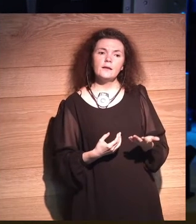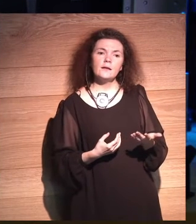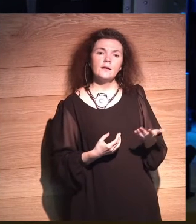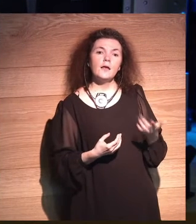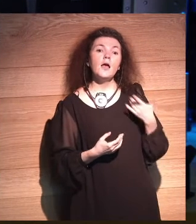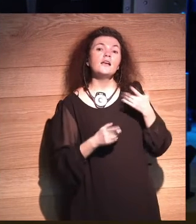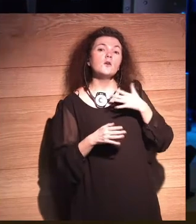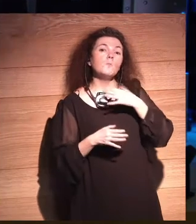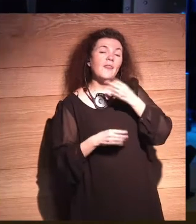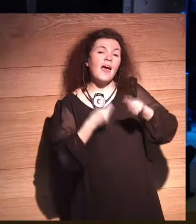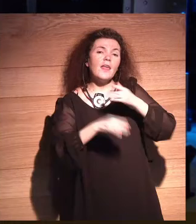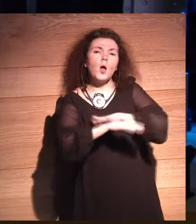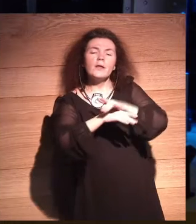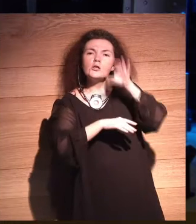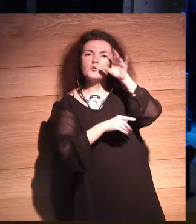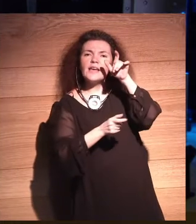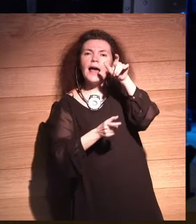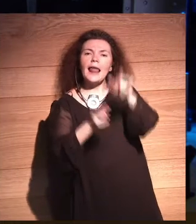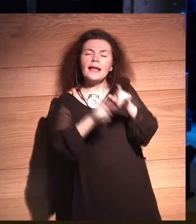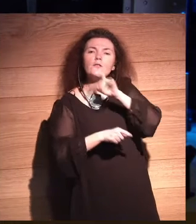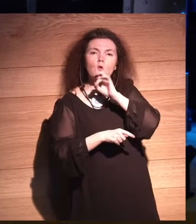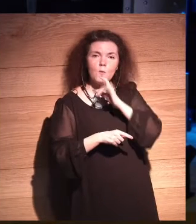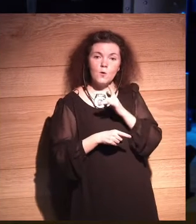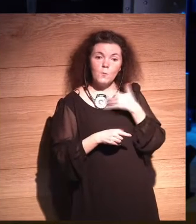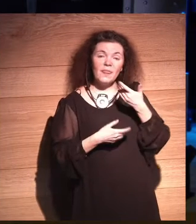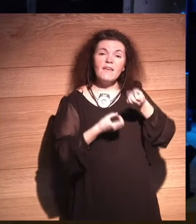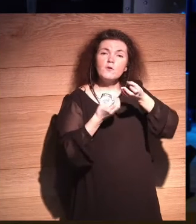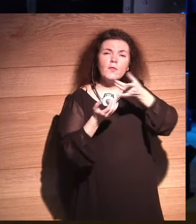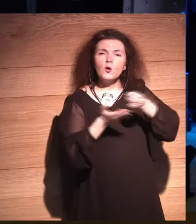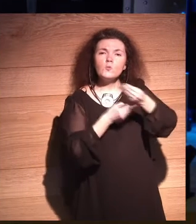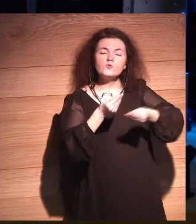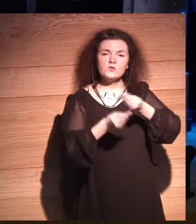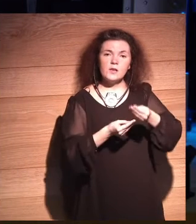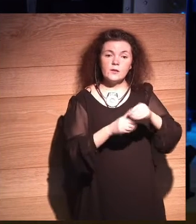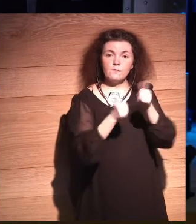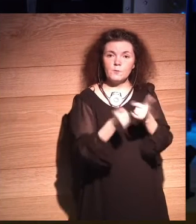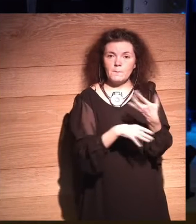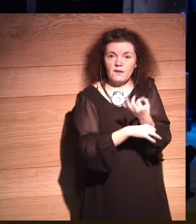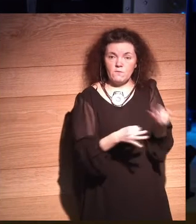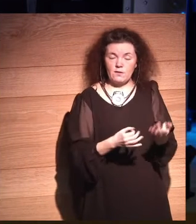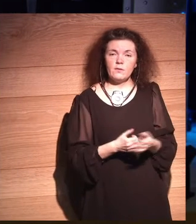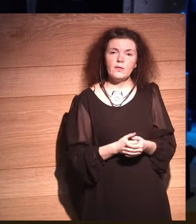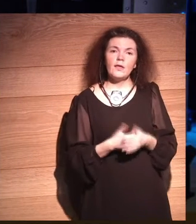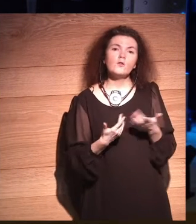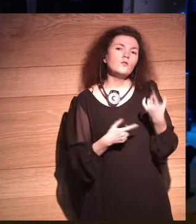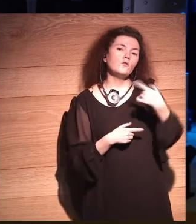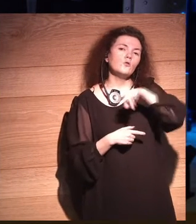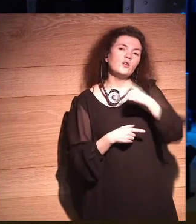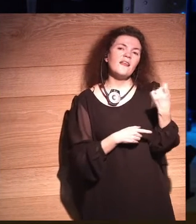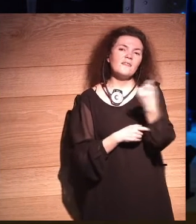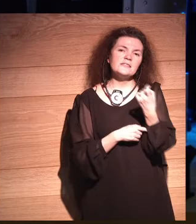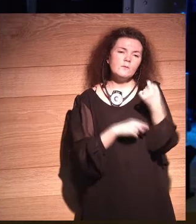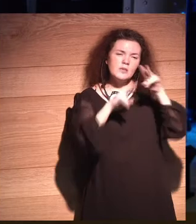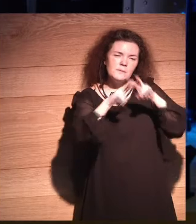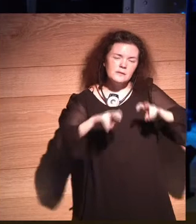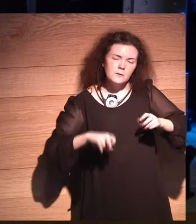actually use that information in ways that are actually effective. So we need more research. Research of the kind that is